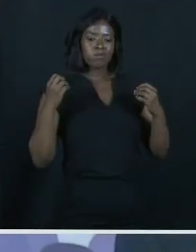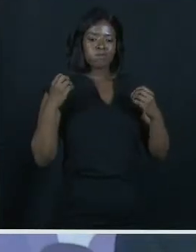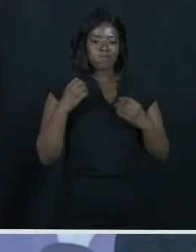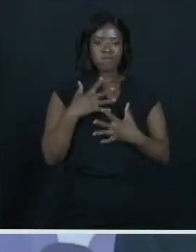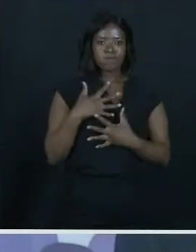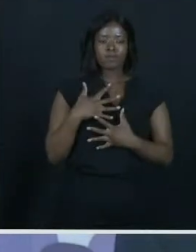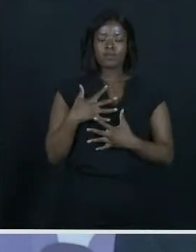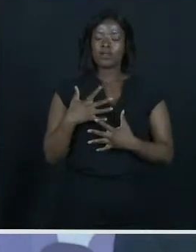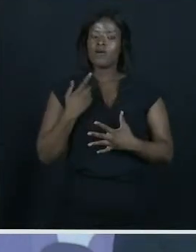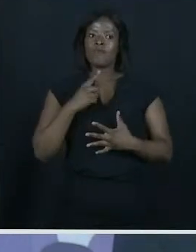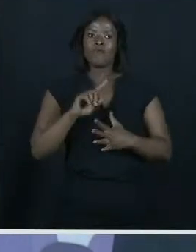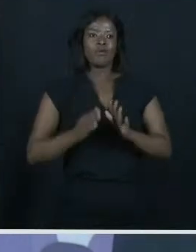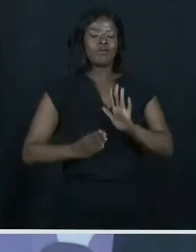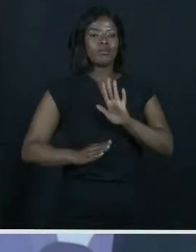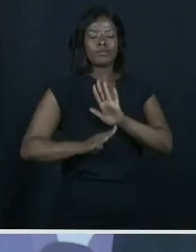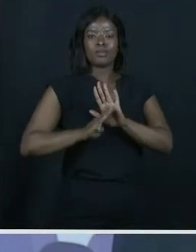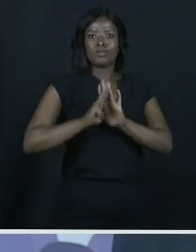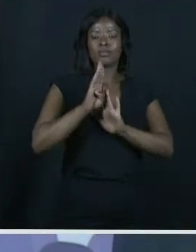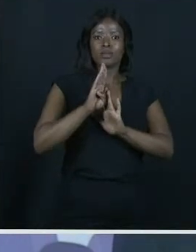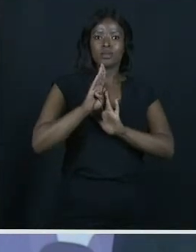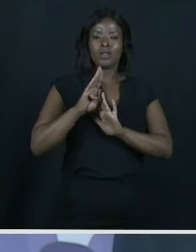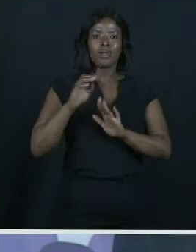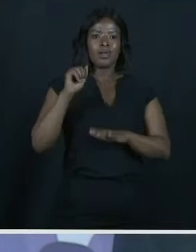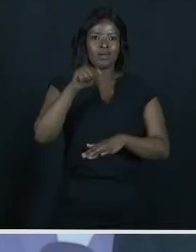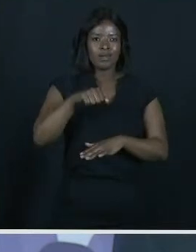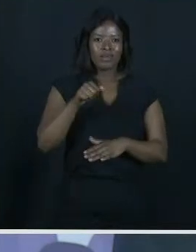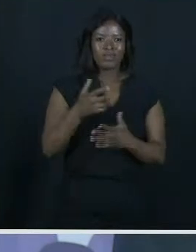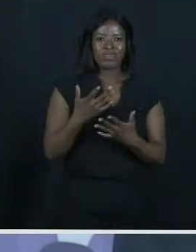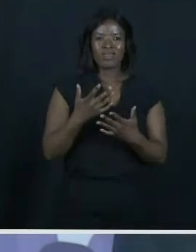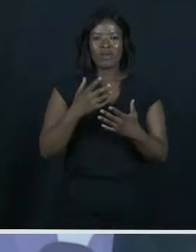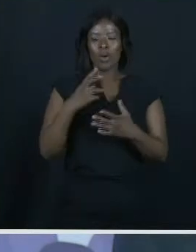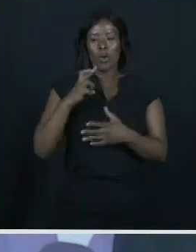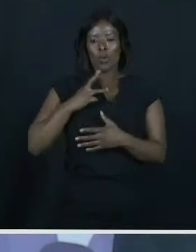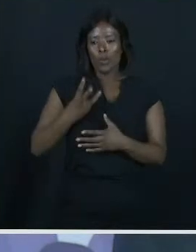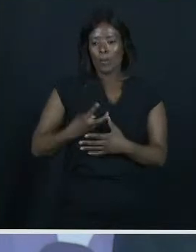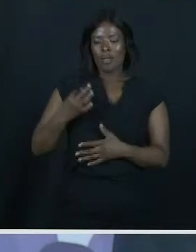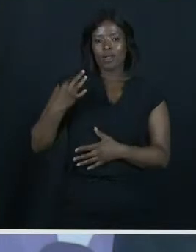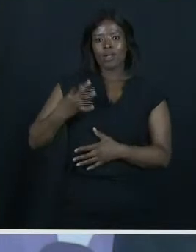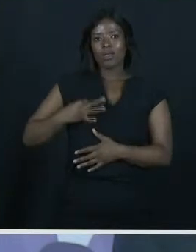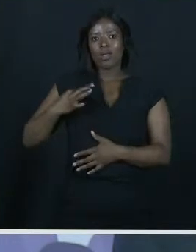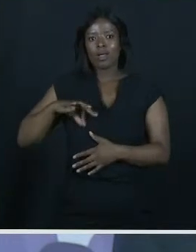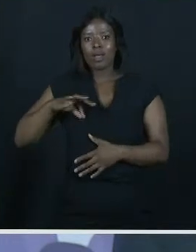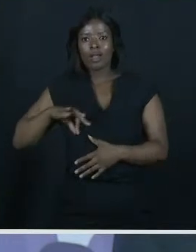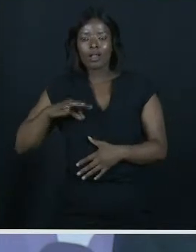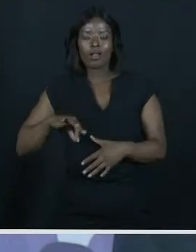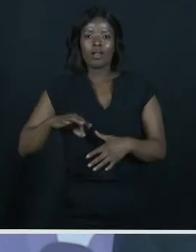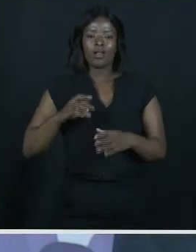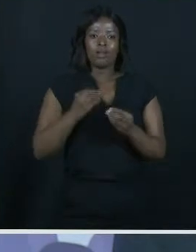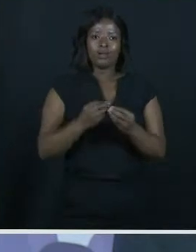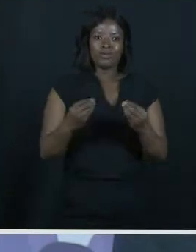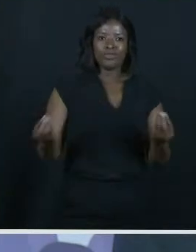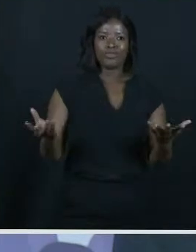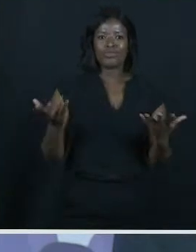high prevalence of gender-based violence, especially against women, girls and members of the